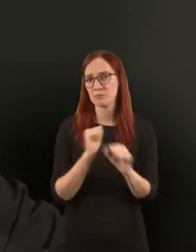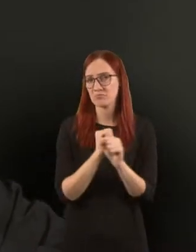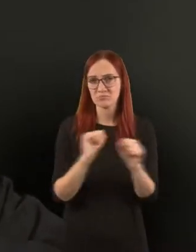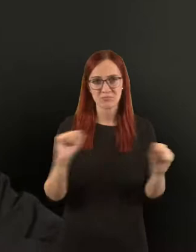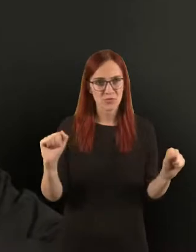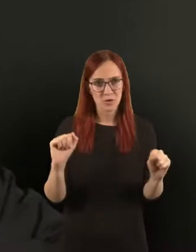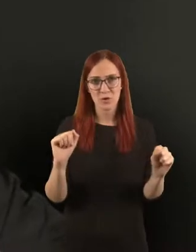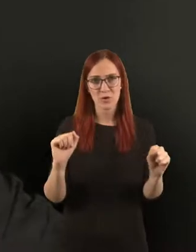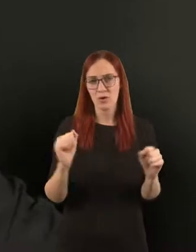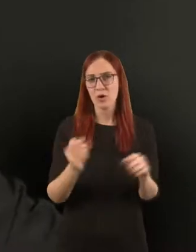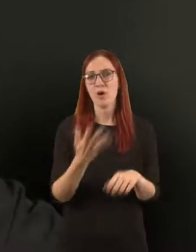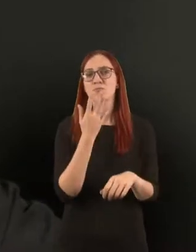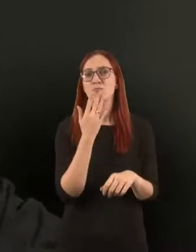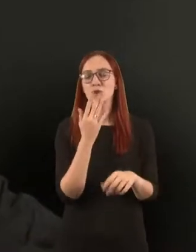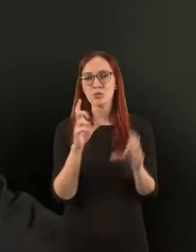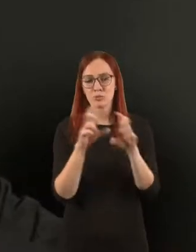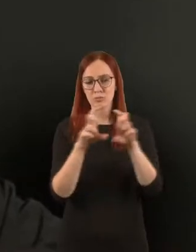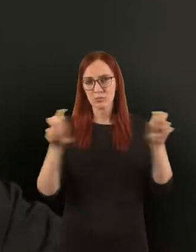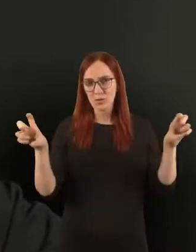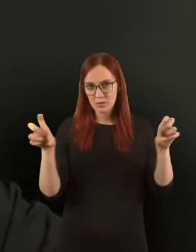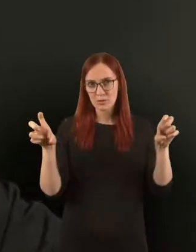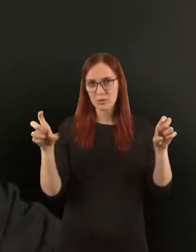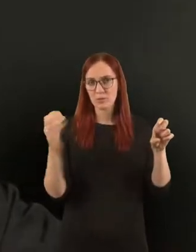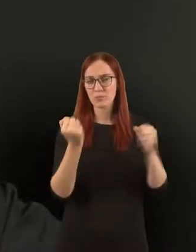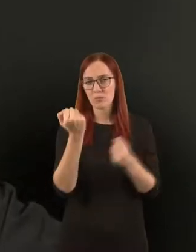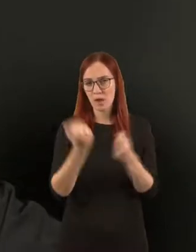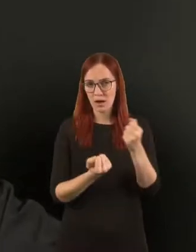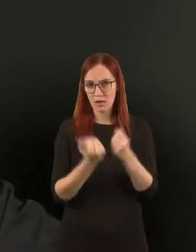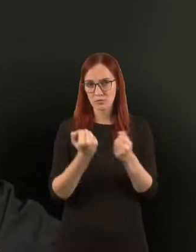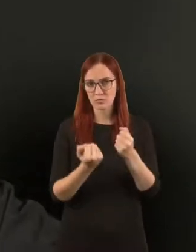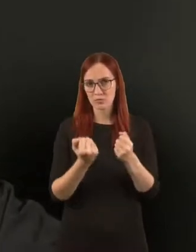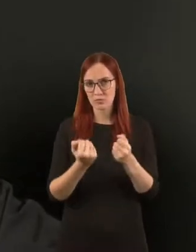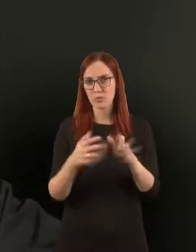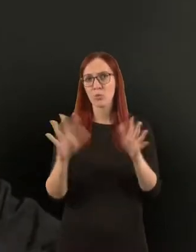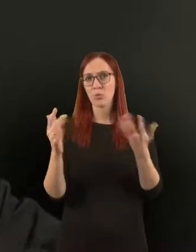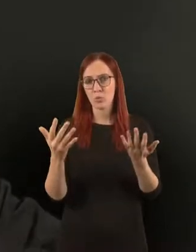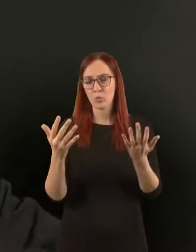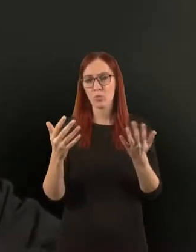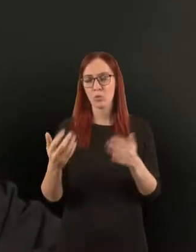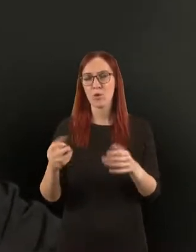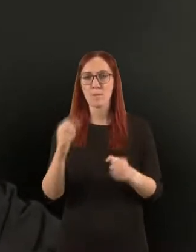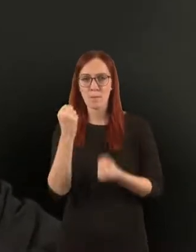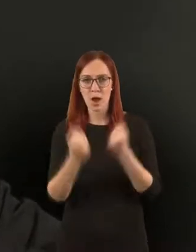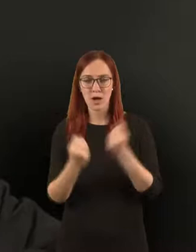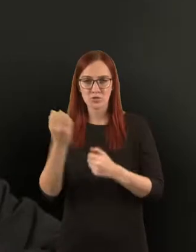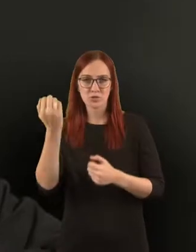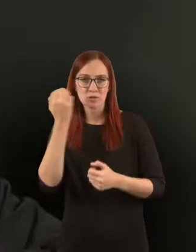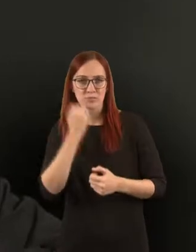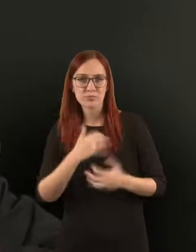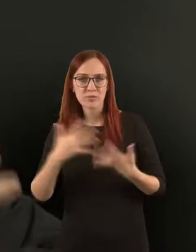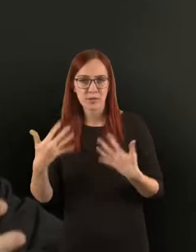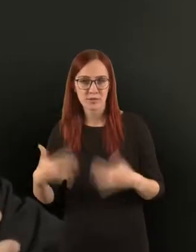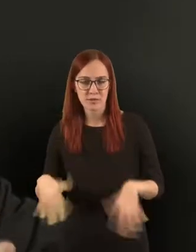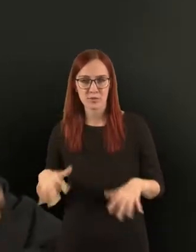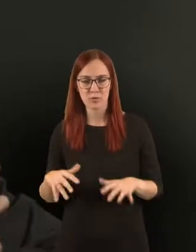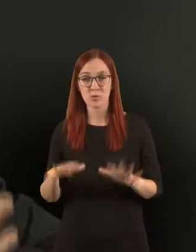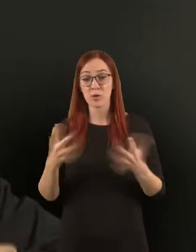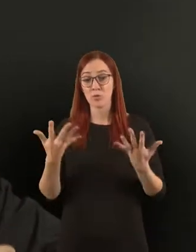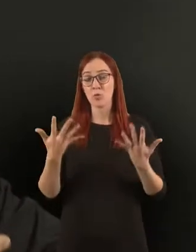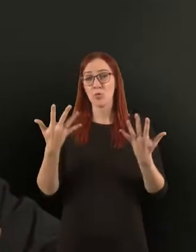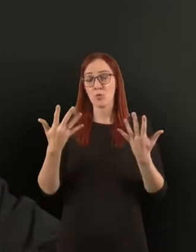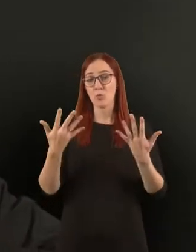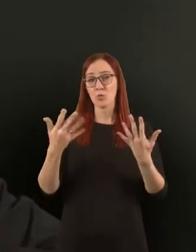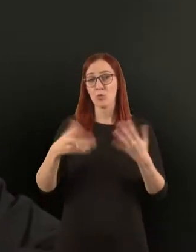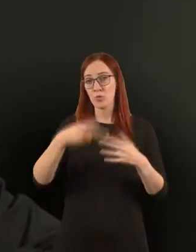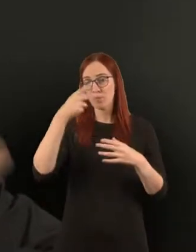not produced, at least in your country. But if you are not producing cars, okay, you have to select the age of the car, the technology or the fuel